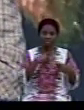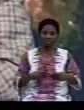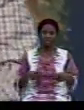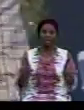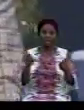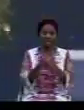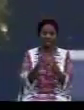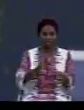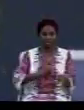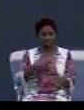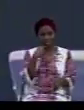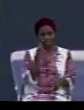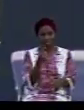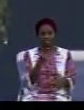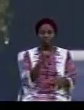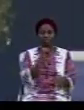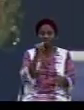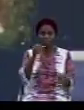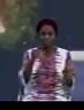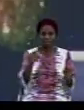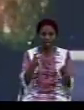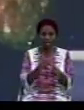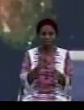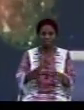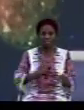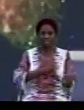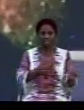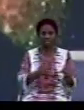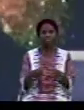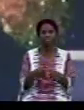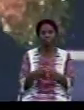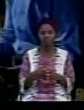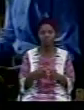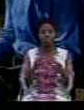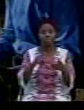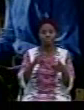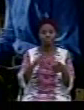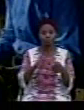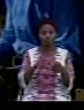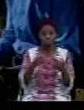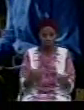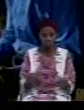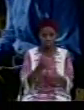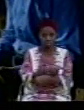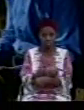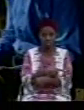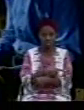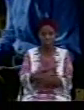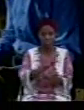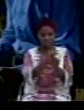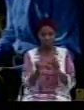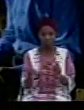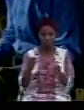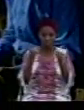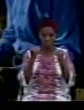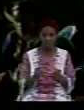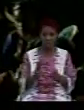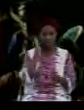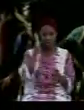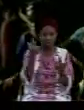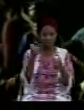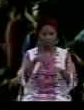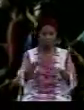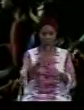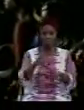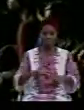I do. Today, transforming power will come upon your life. A change will come upon your life.